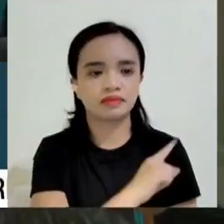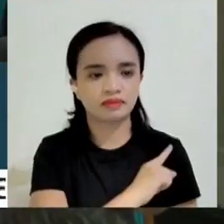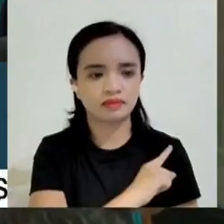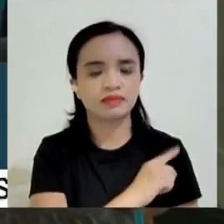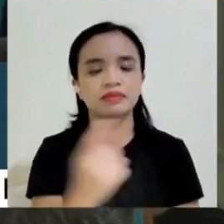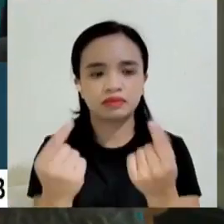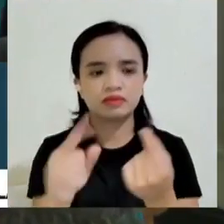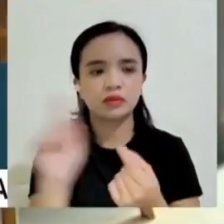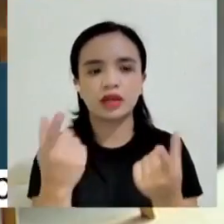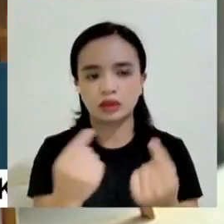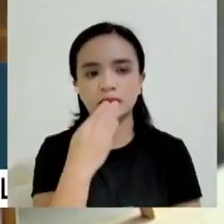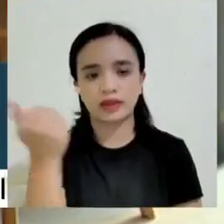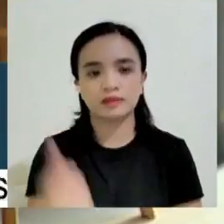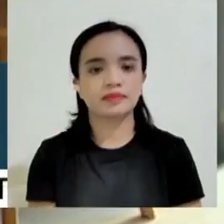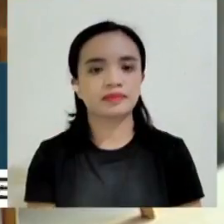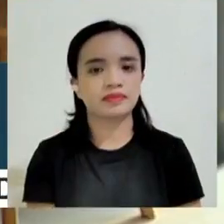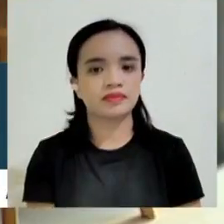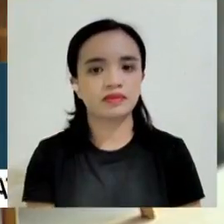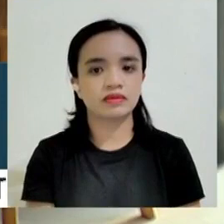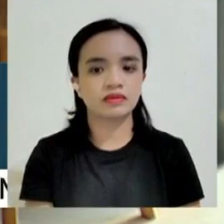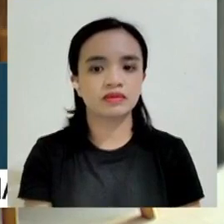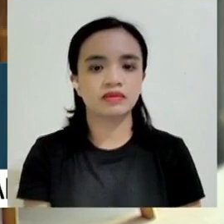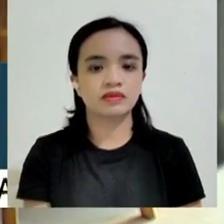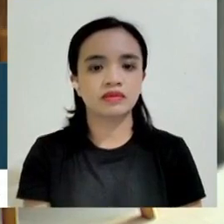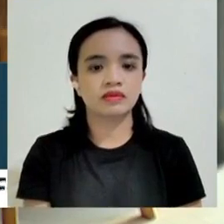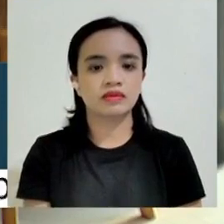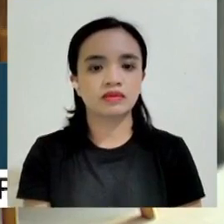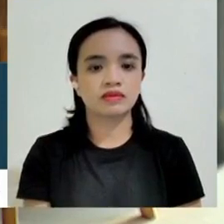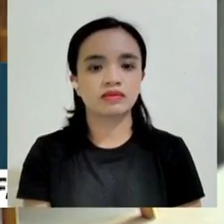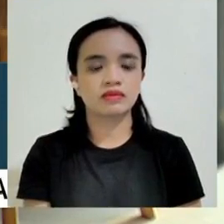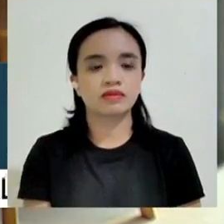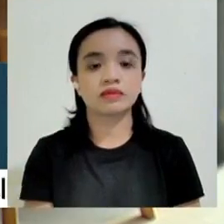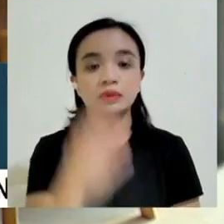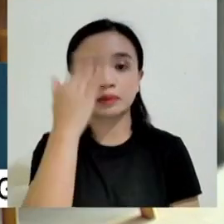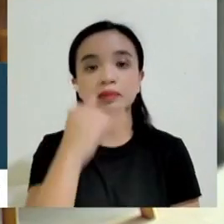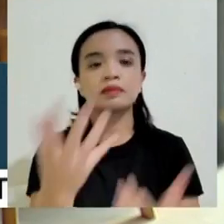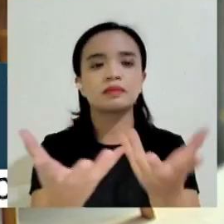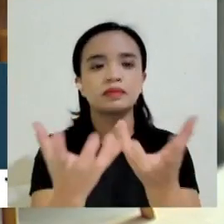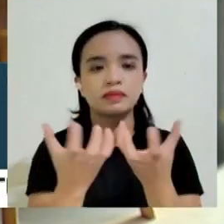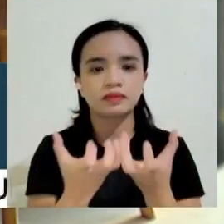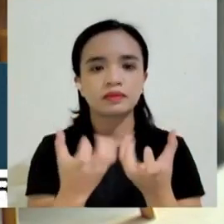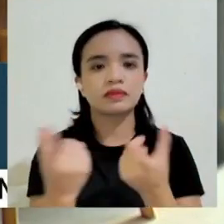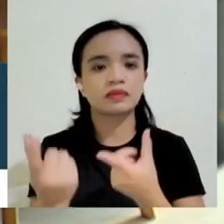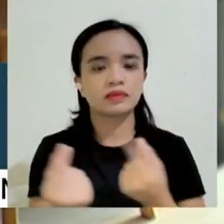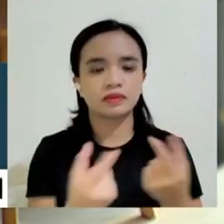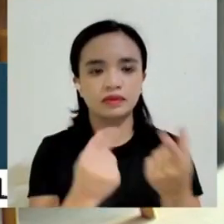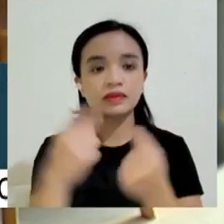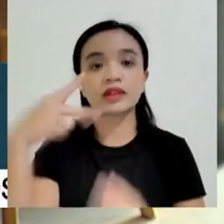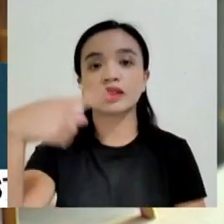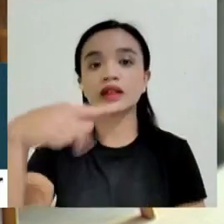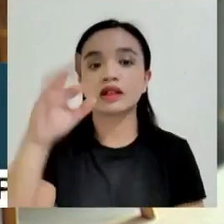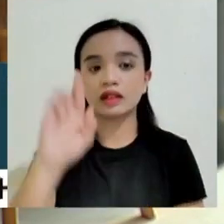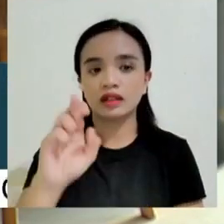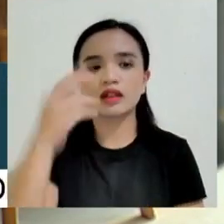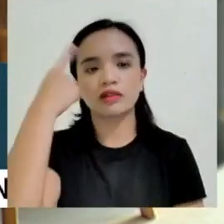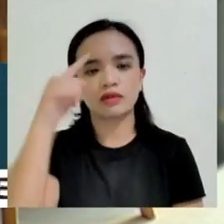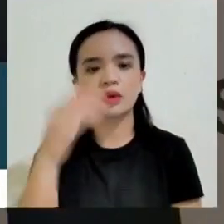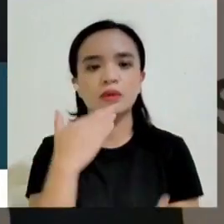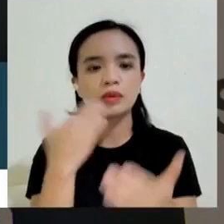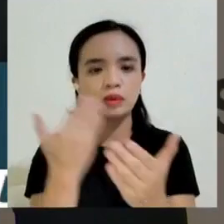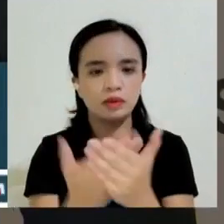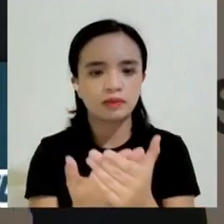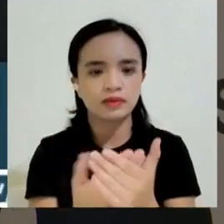because we want to do PR for good. Kung paano po maging mas maganda yung buhay ng mas